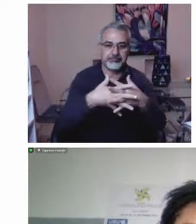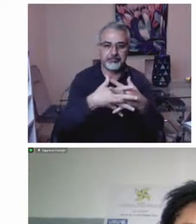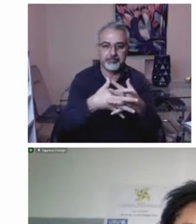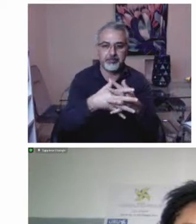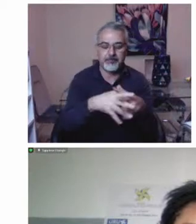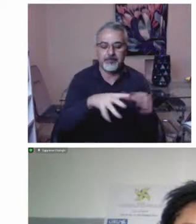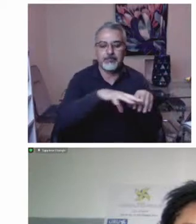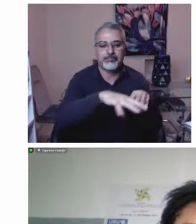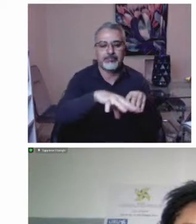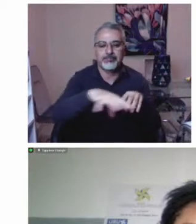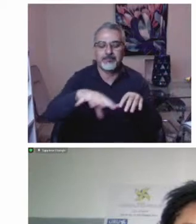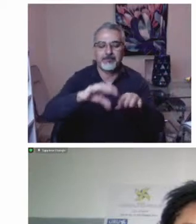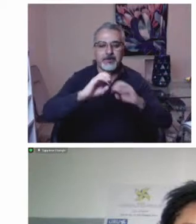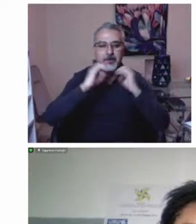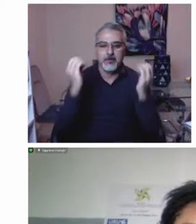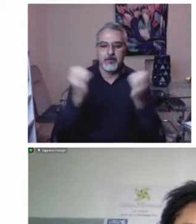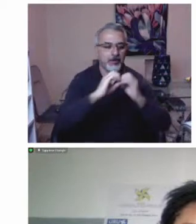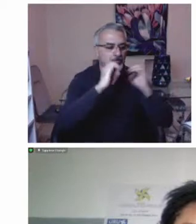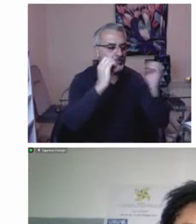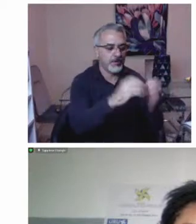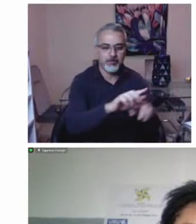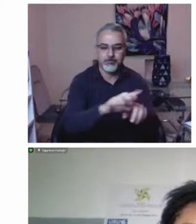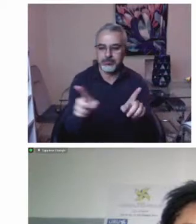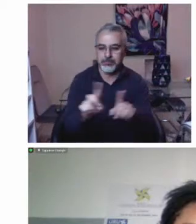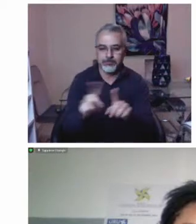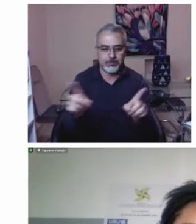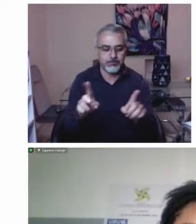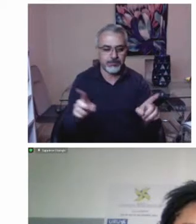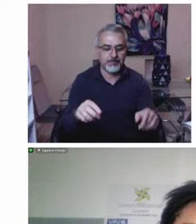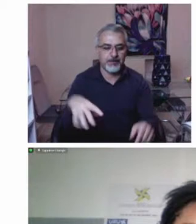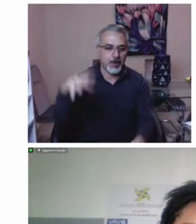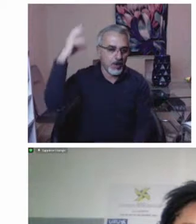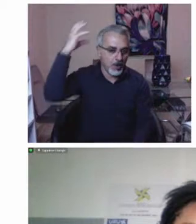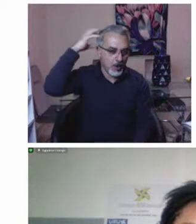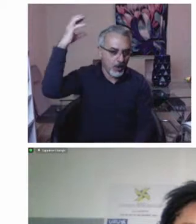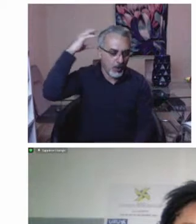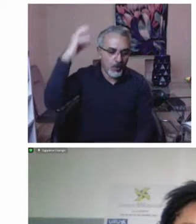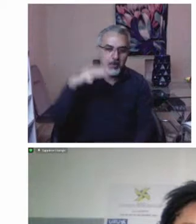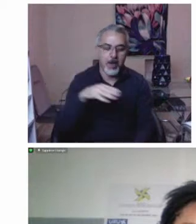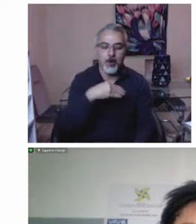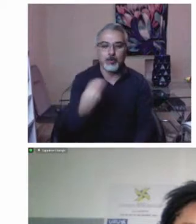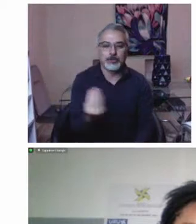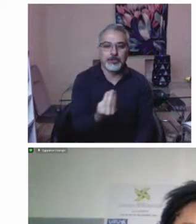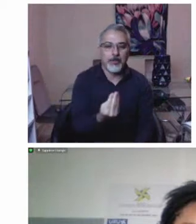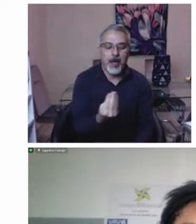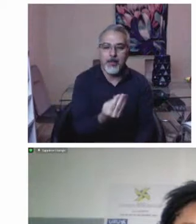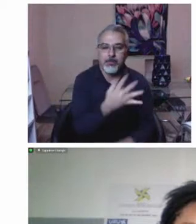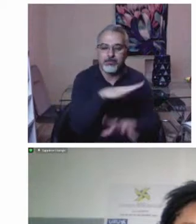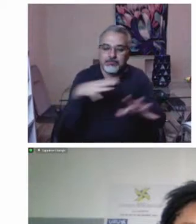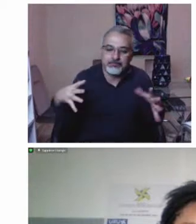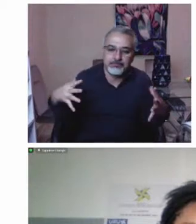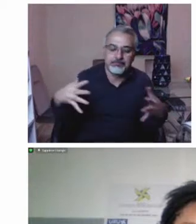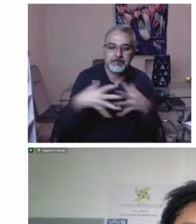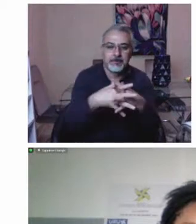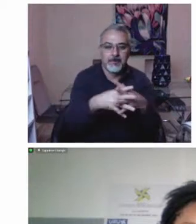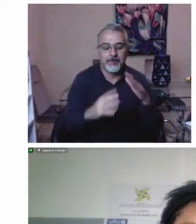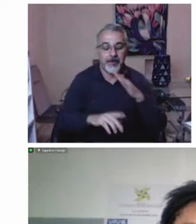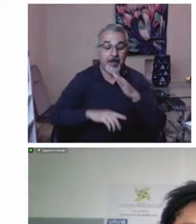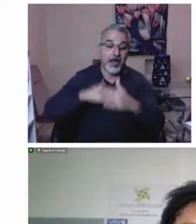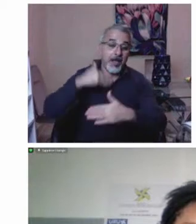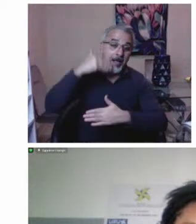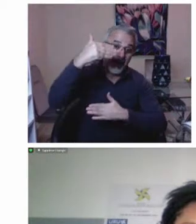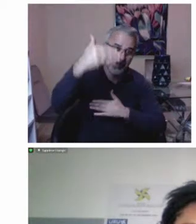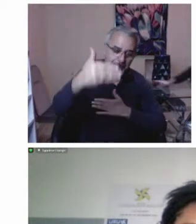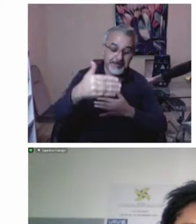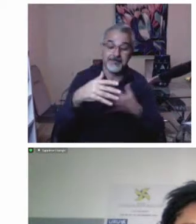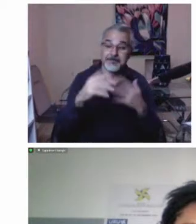in practical ways to overcome some of these very well-known barriers. I hope we will hear more examples